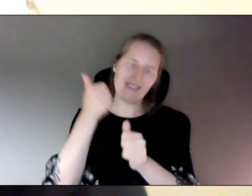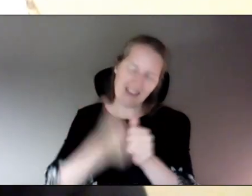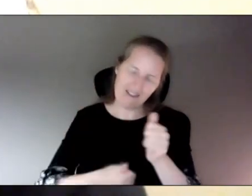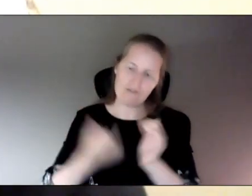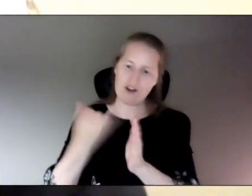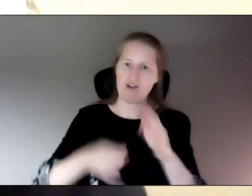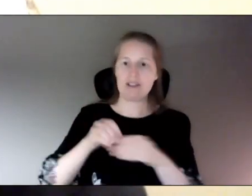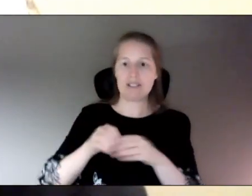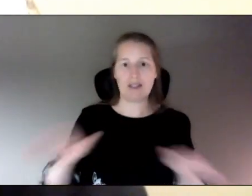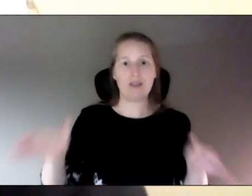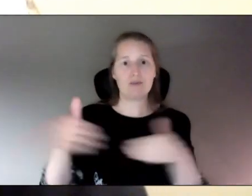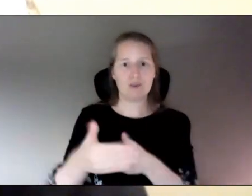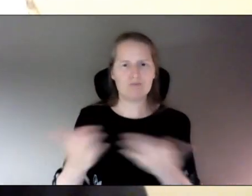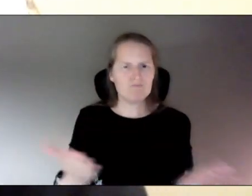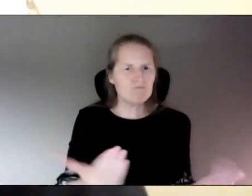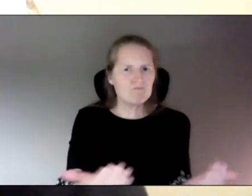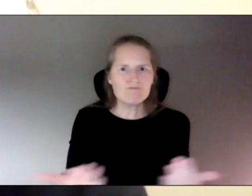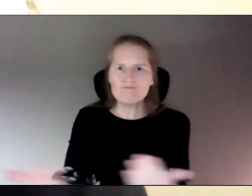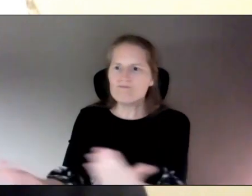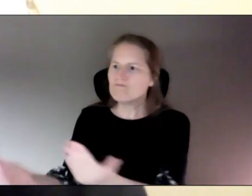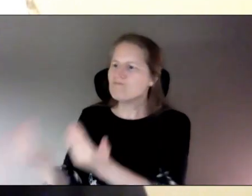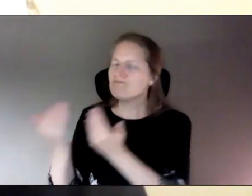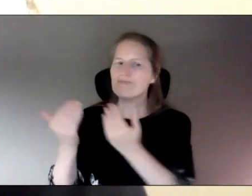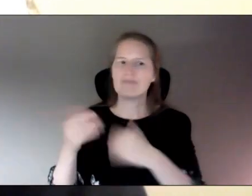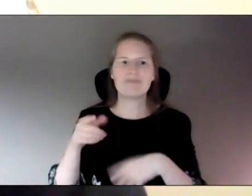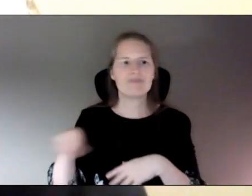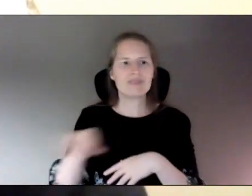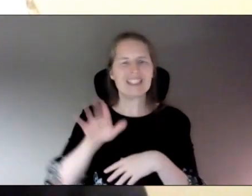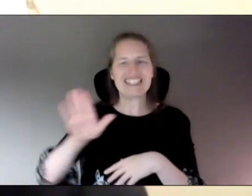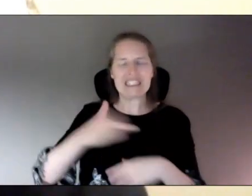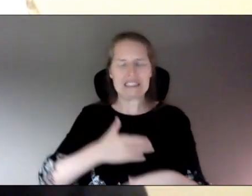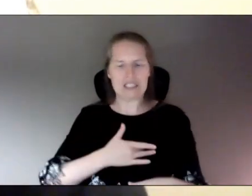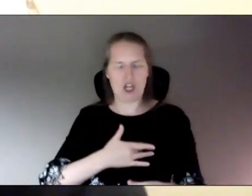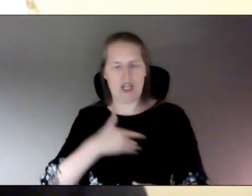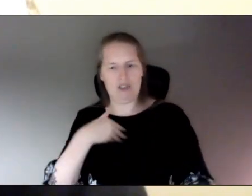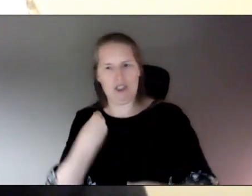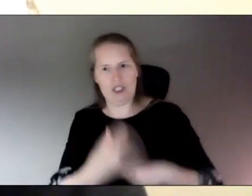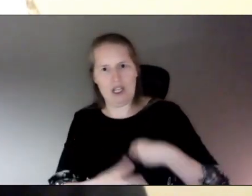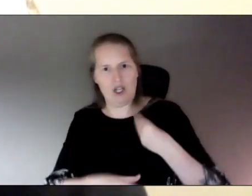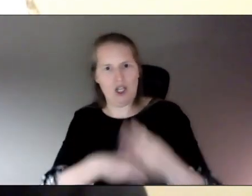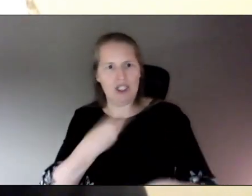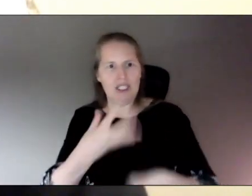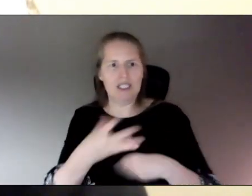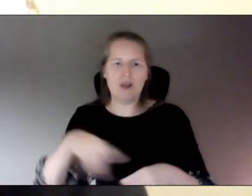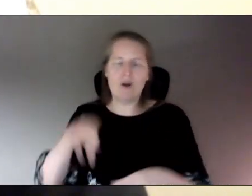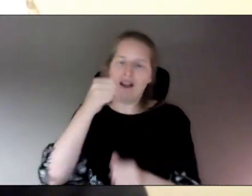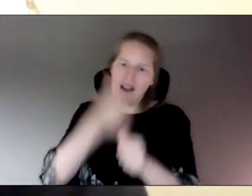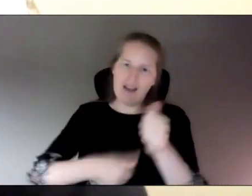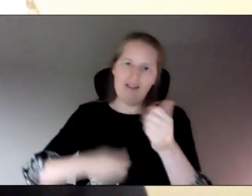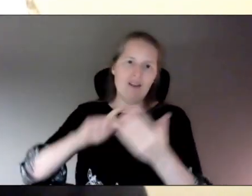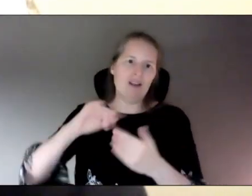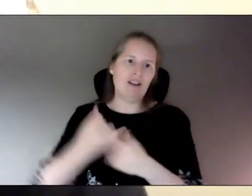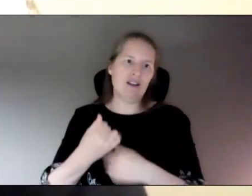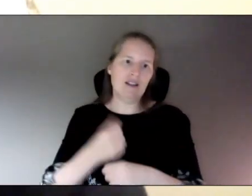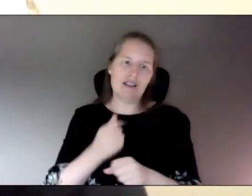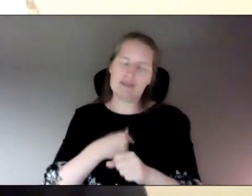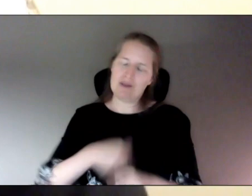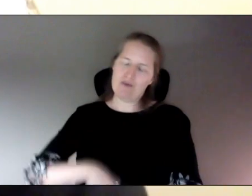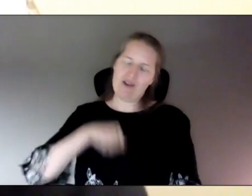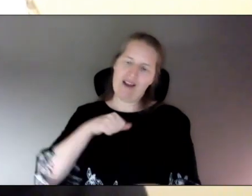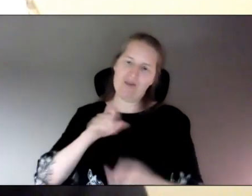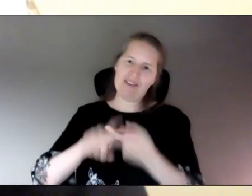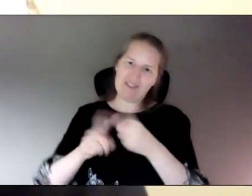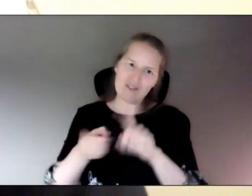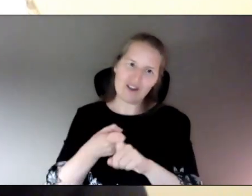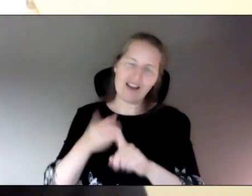him. The way he infuses the generosity of his heart and soul in every project makes me proud to be his friend